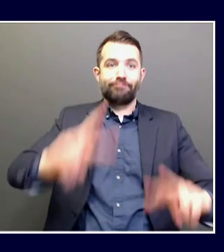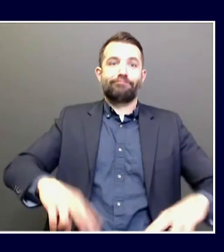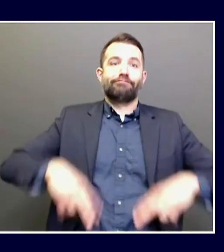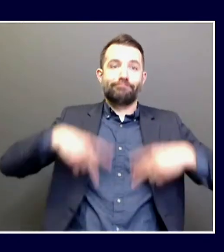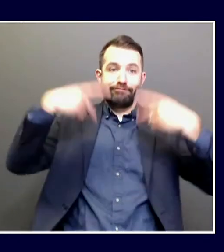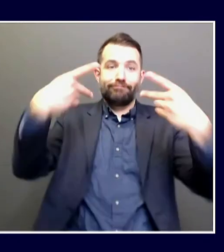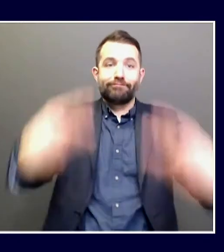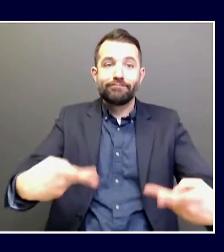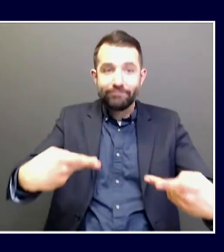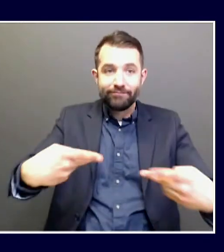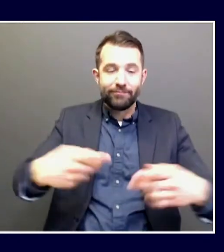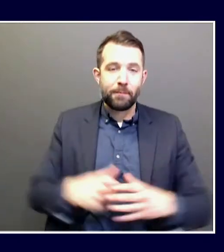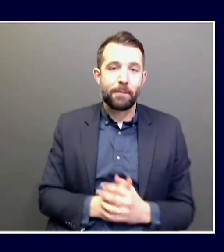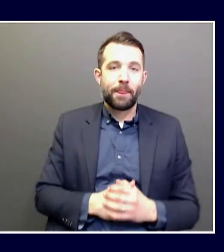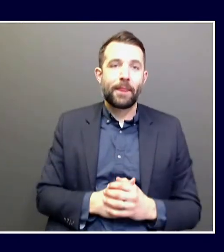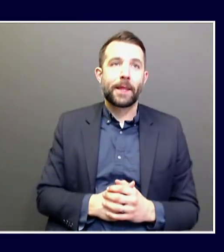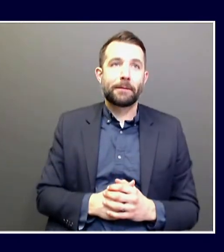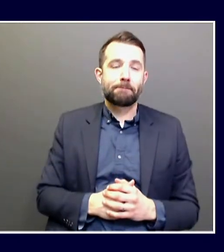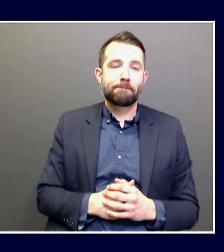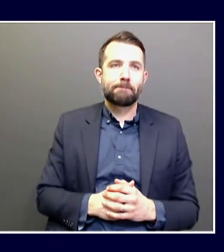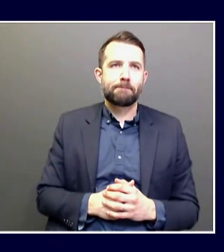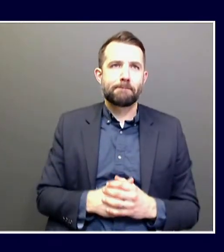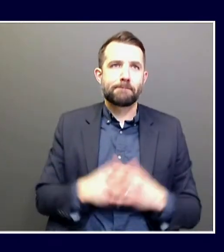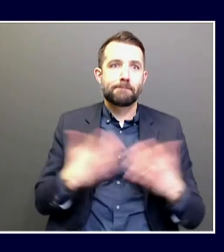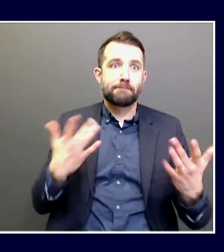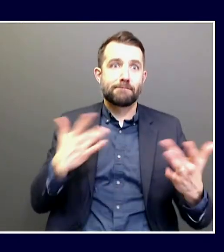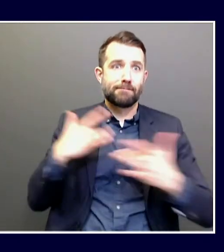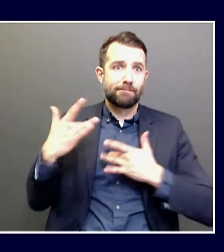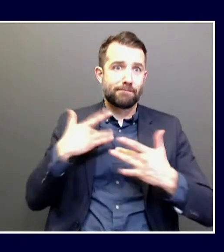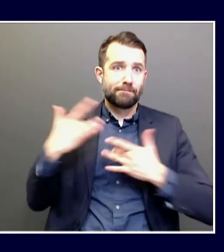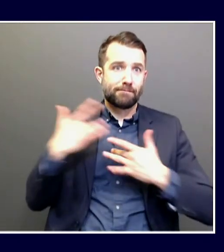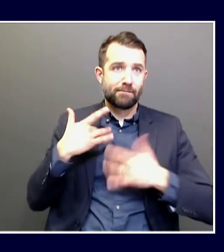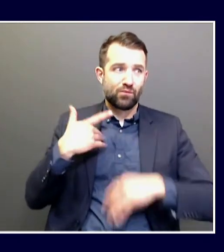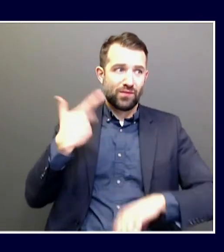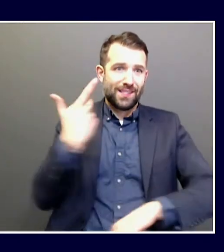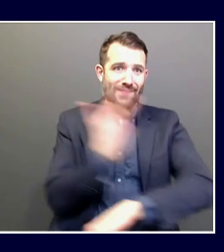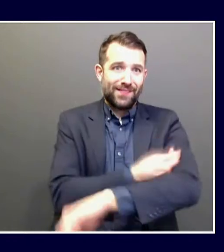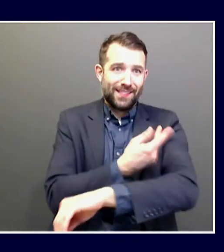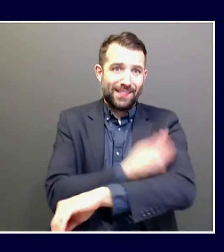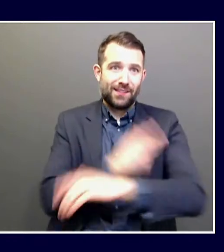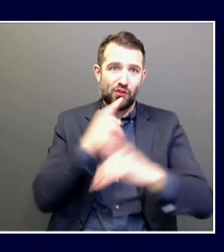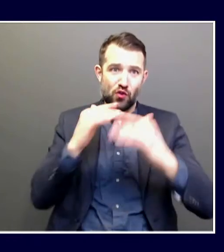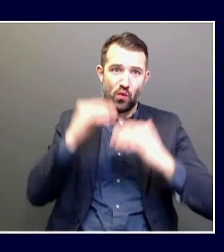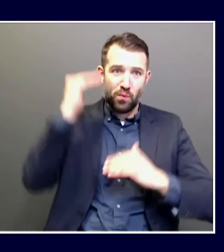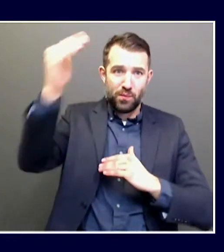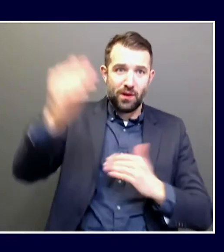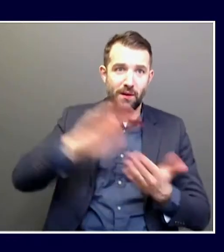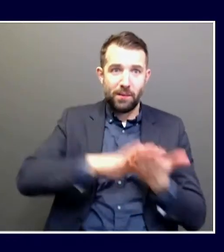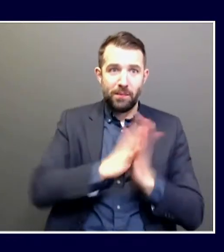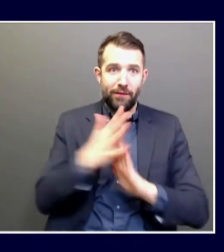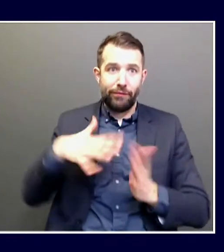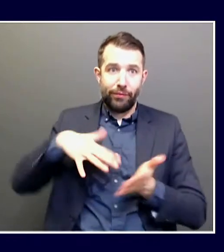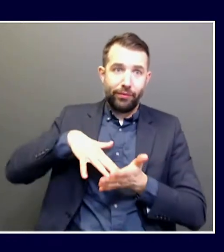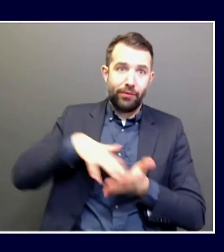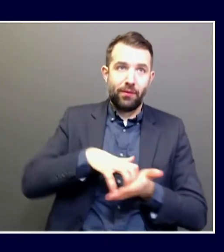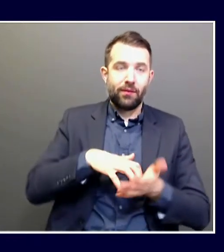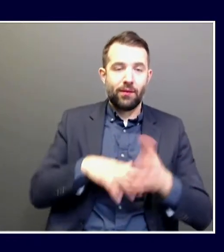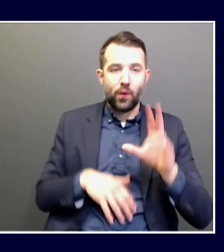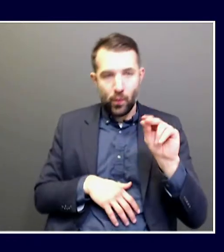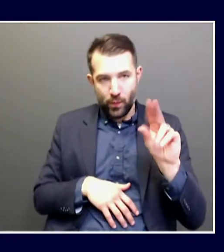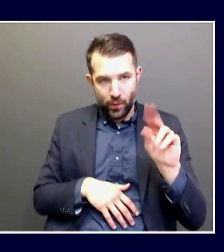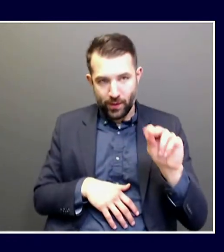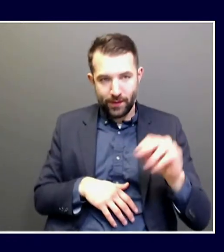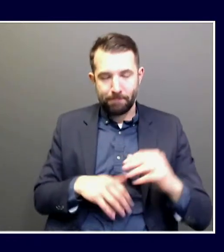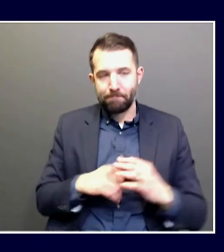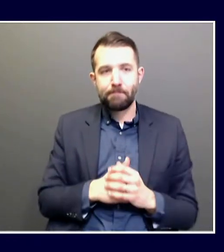the concern that the viewer raised. There have been scores, millions of booster shots that have been administered across